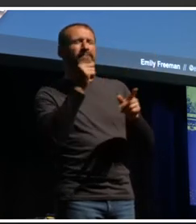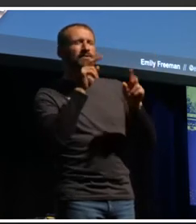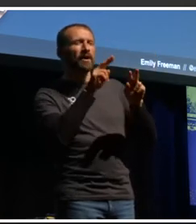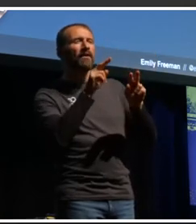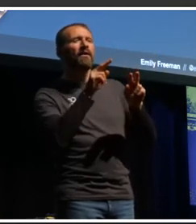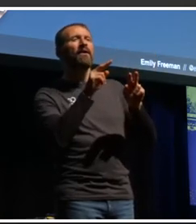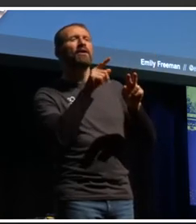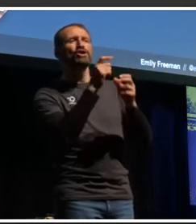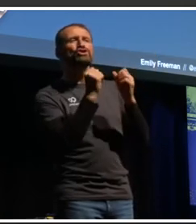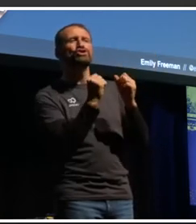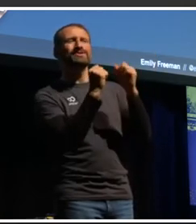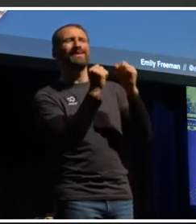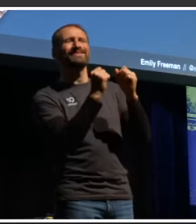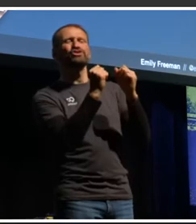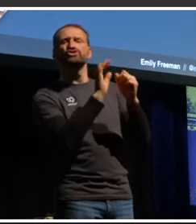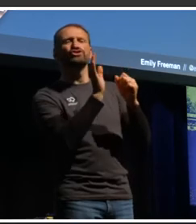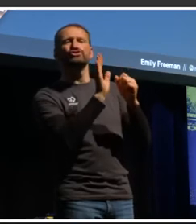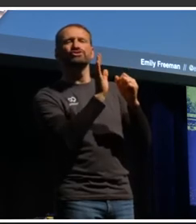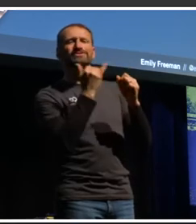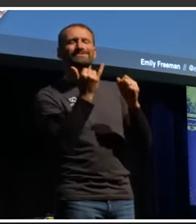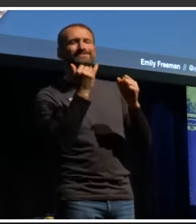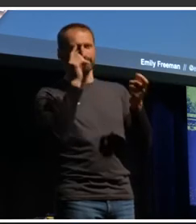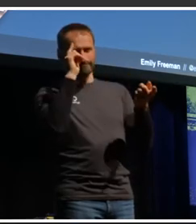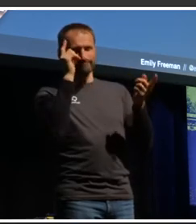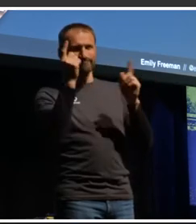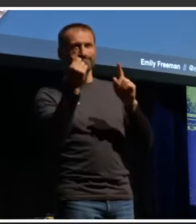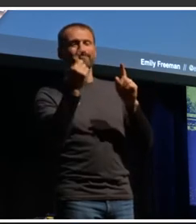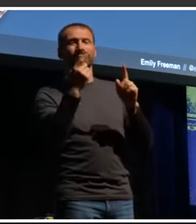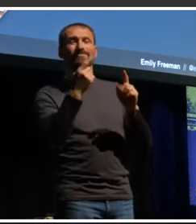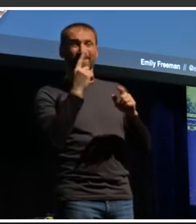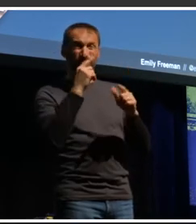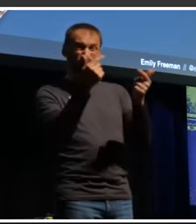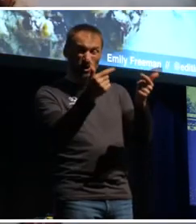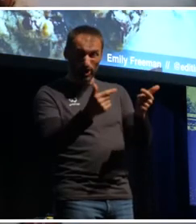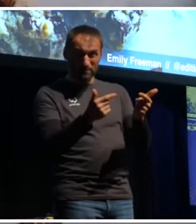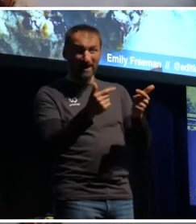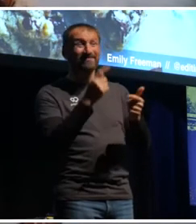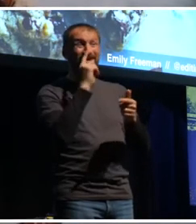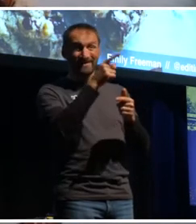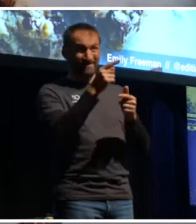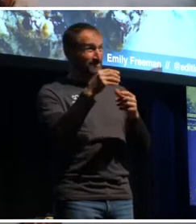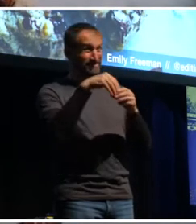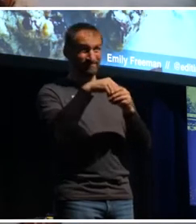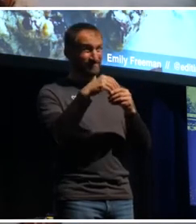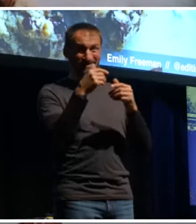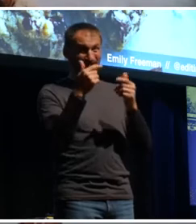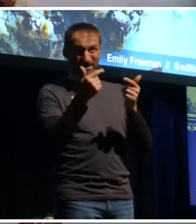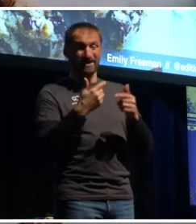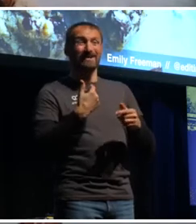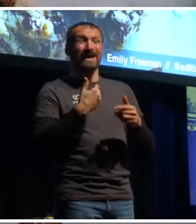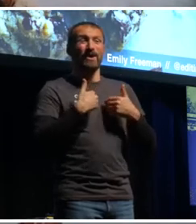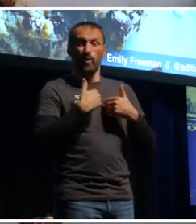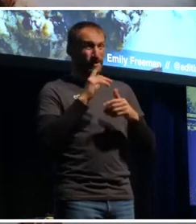now is akin to a well of energy that can be depleted if not cared for properly. That is until